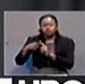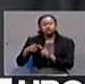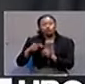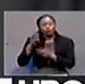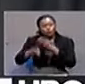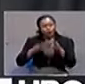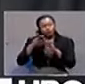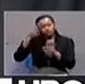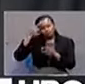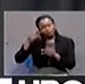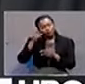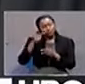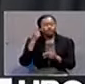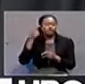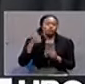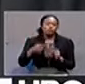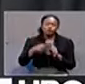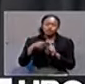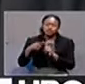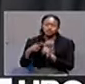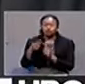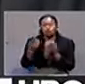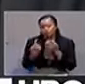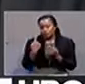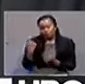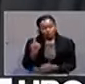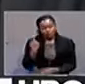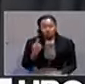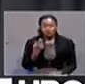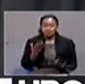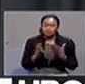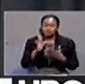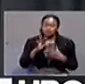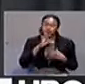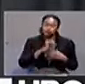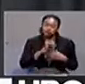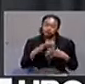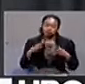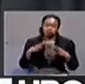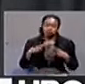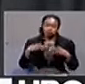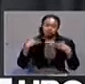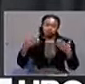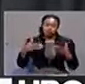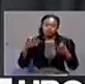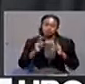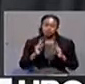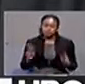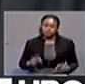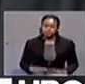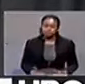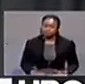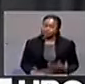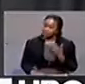you? May his soul rest eternal peace. Thank you, Honorable Bahati.